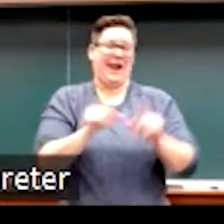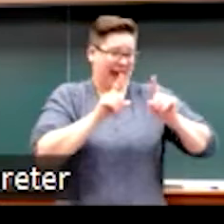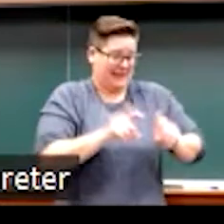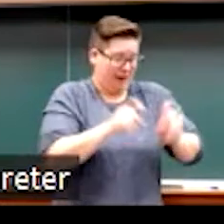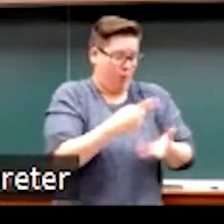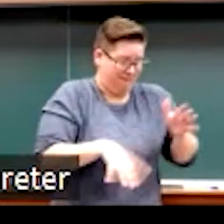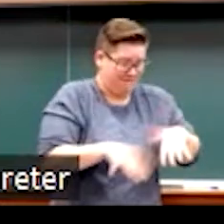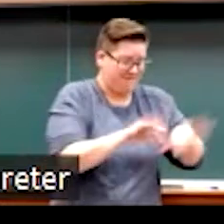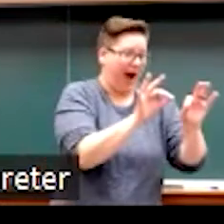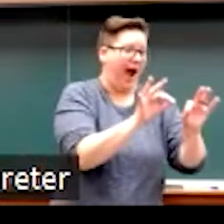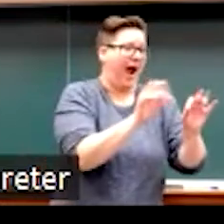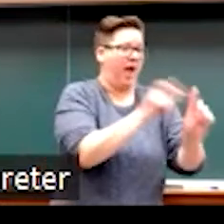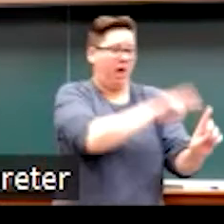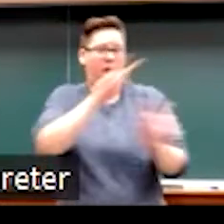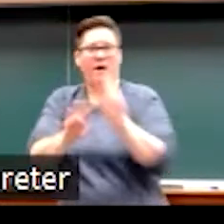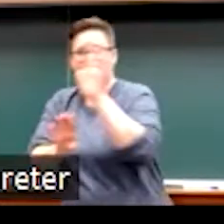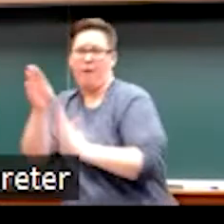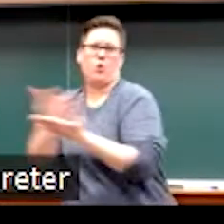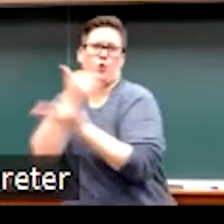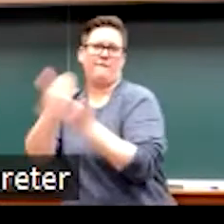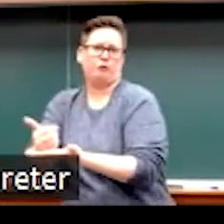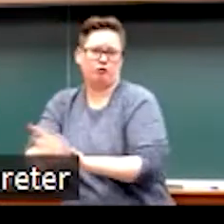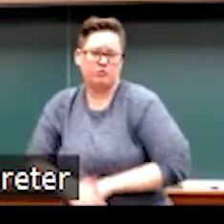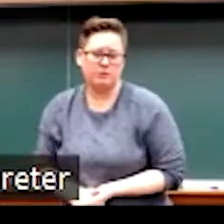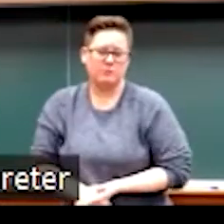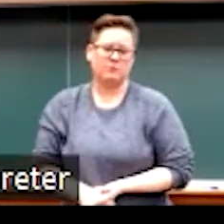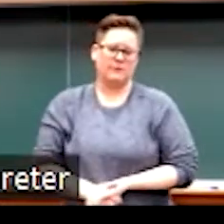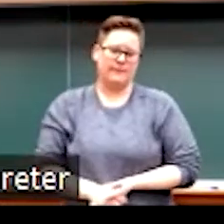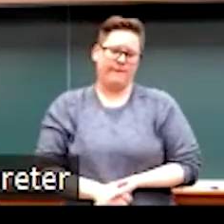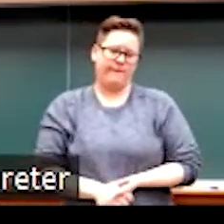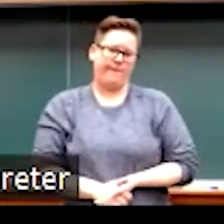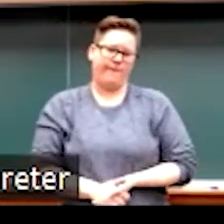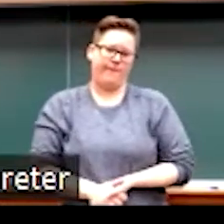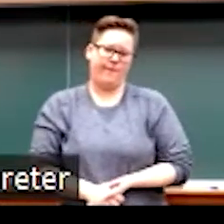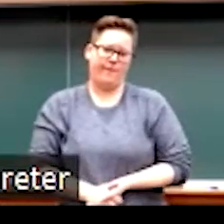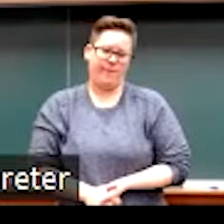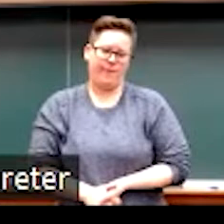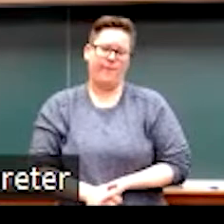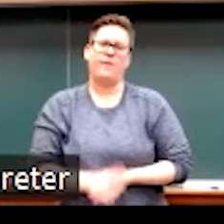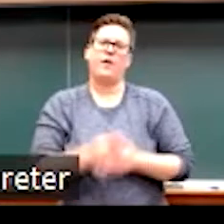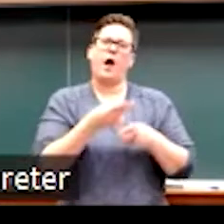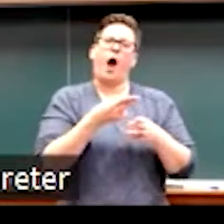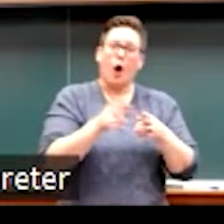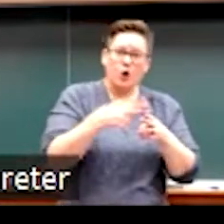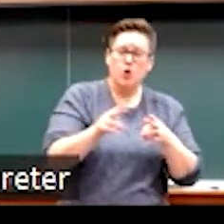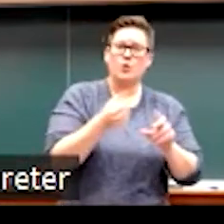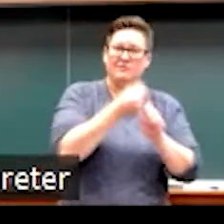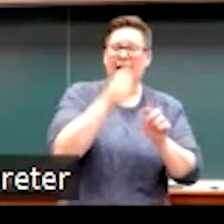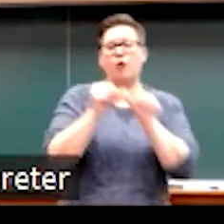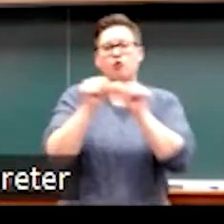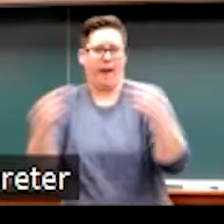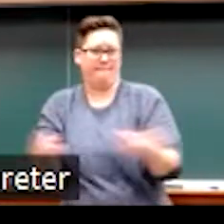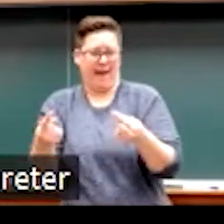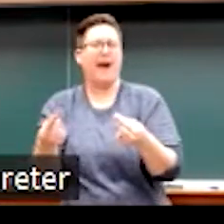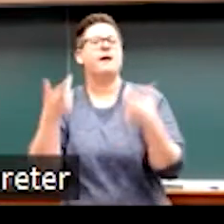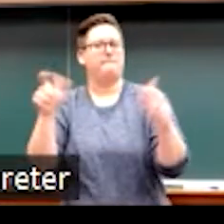experimental findings into the development of novel interventions. acute and chronic pain is a major part of